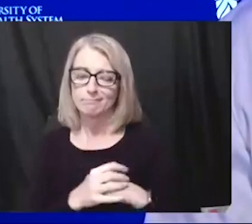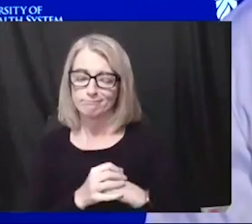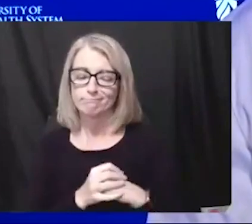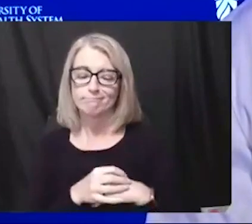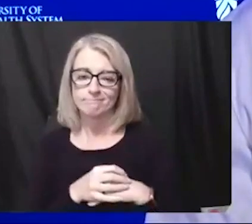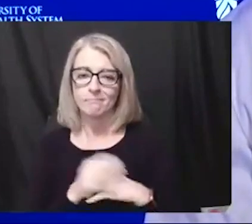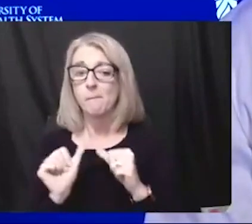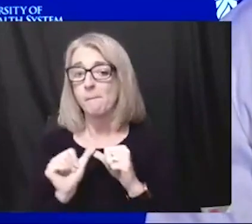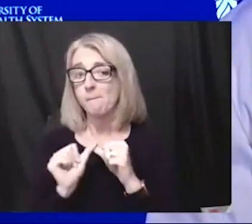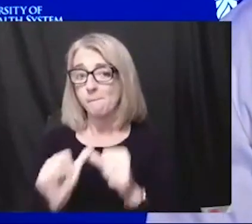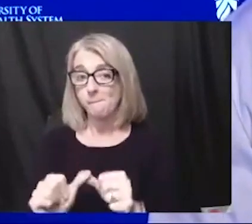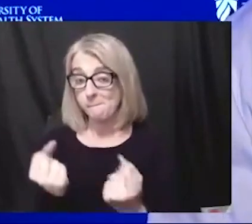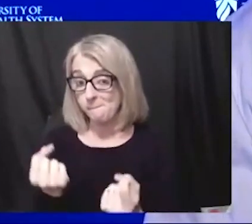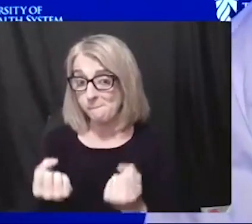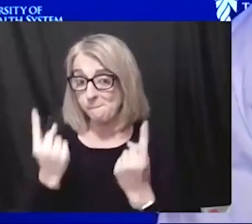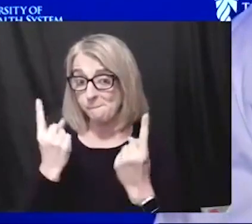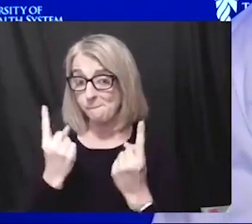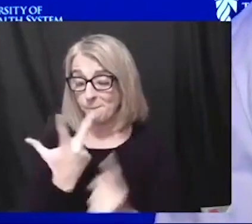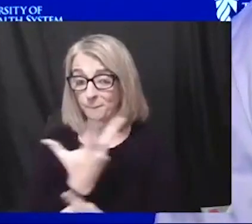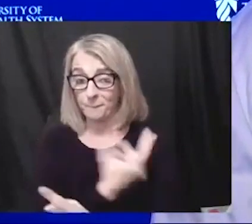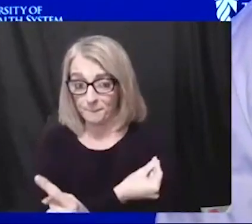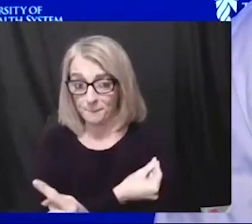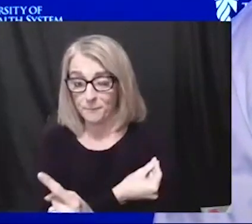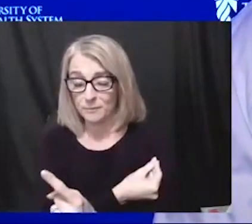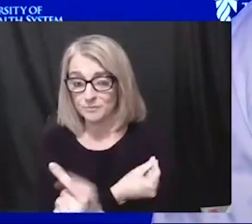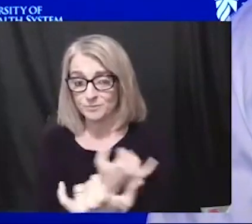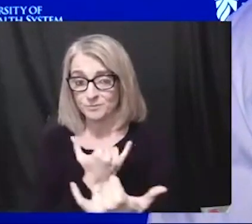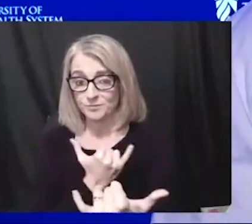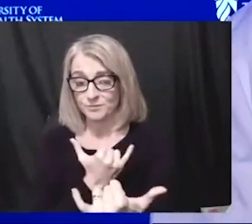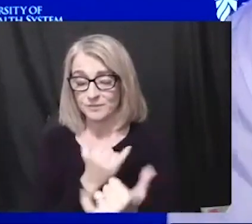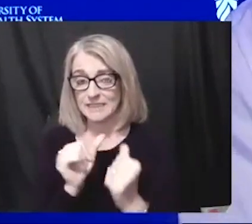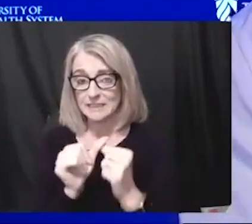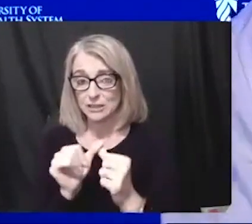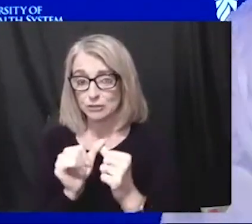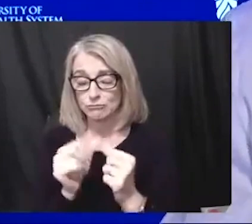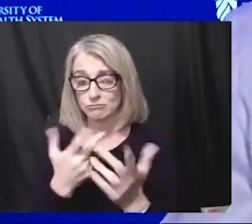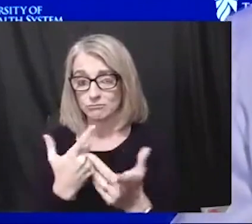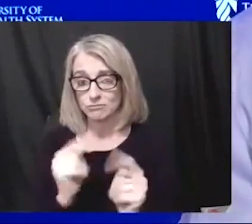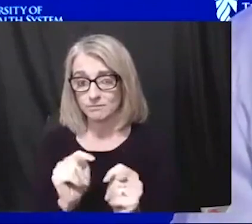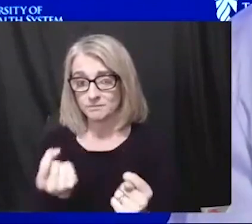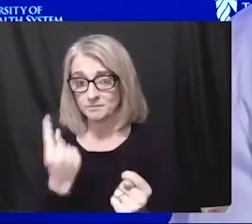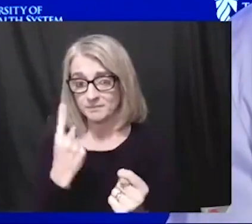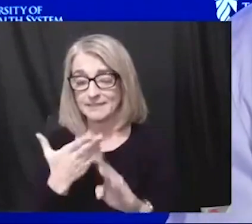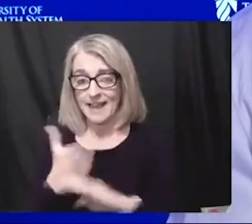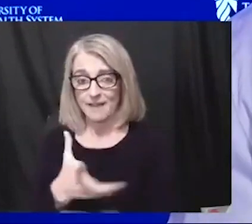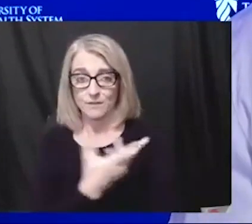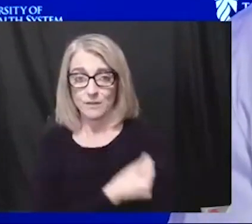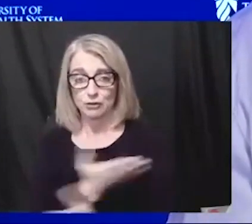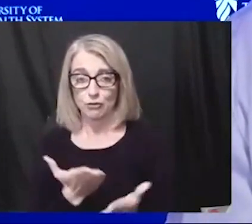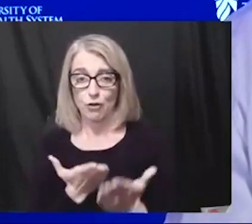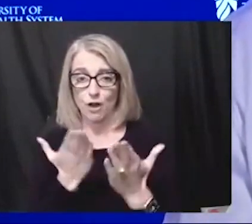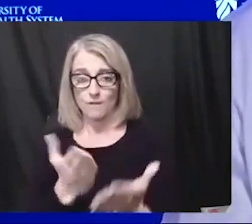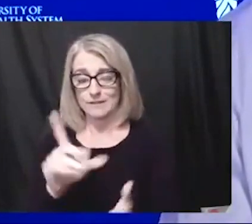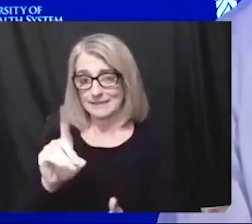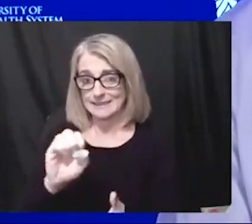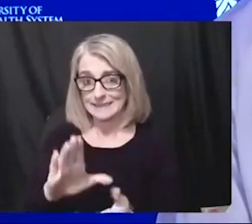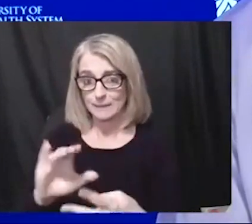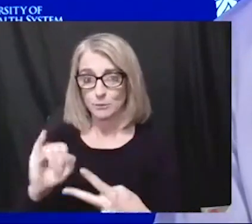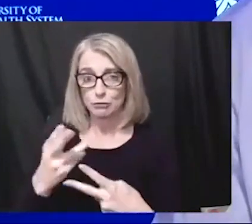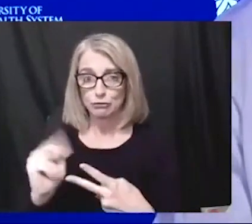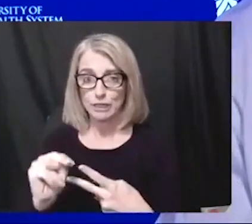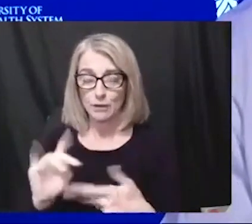a consequence to being unvaccinated. And the problem in the United States is that we've made this a political fight, or we